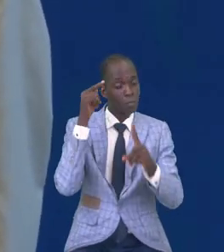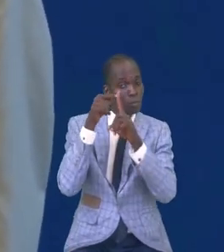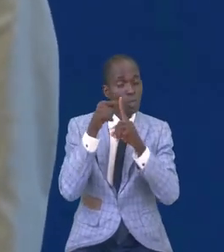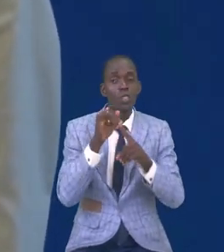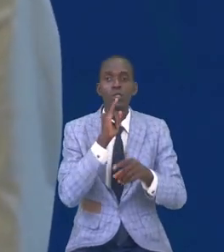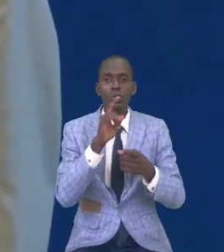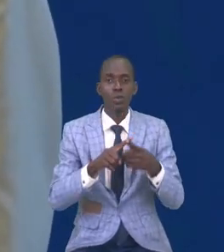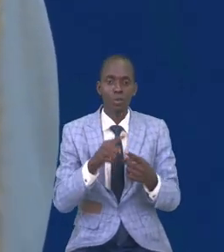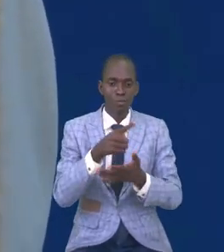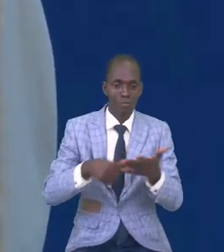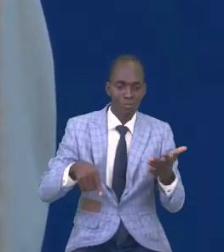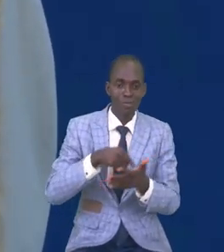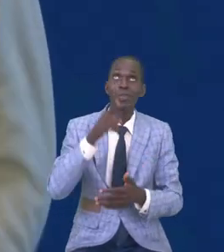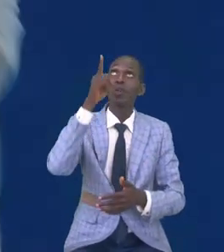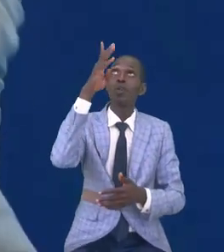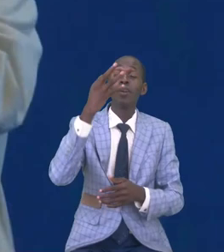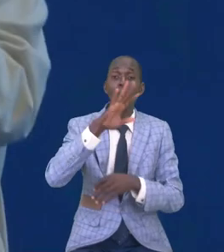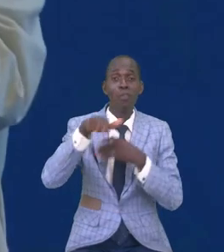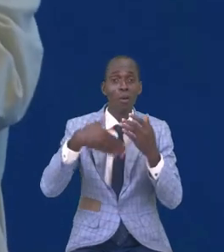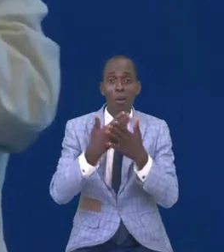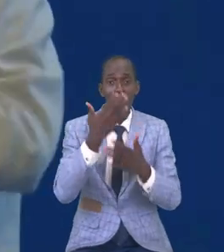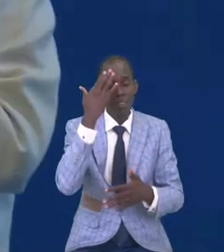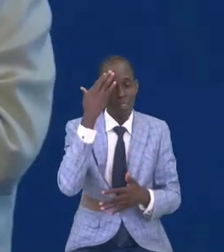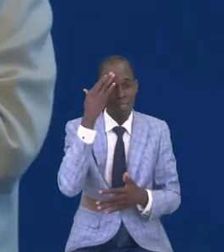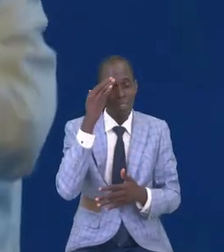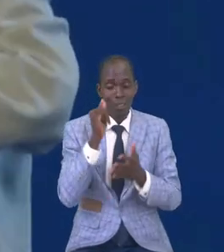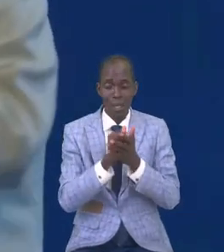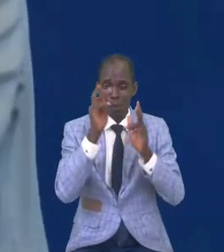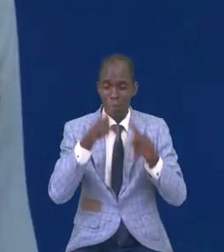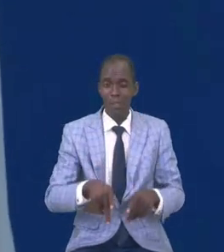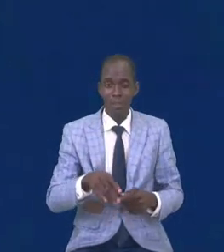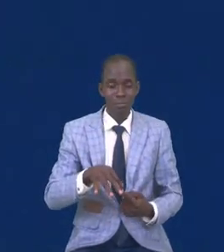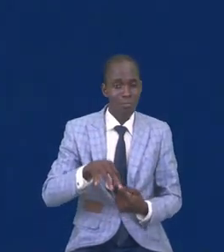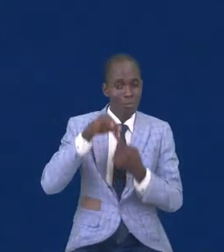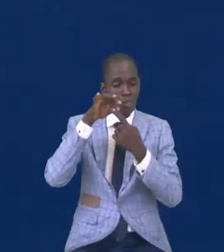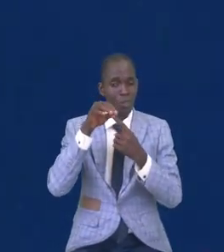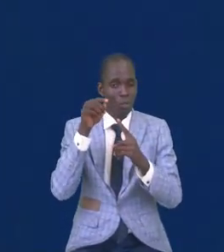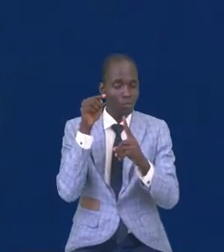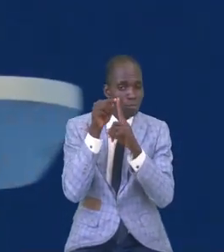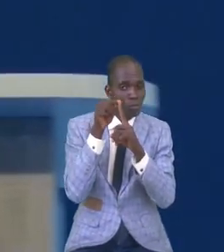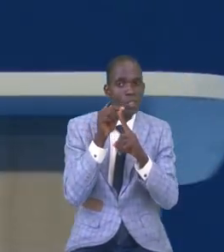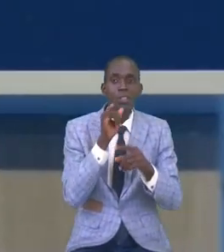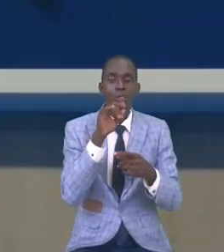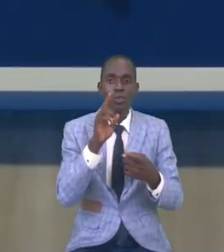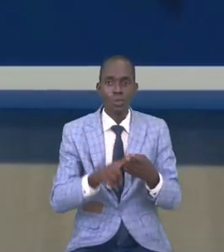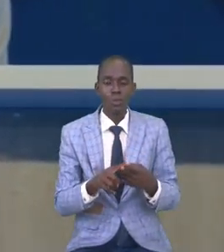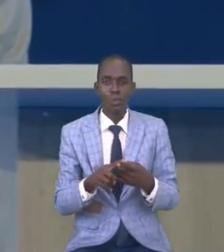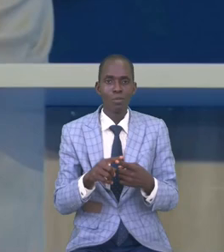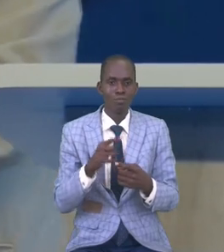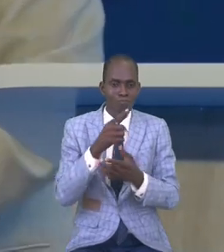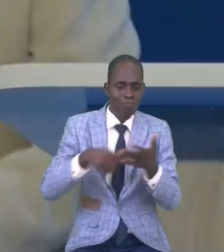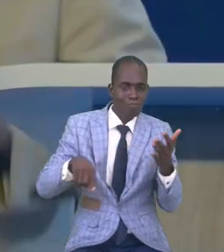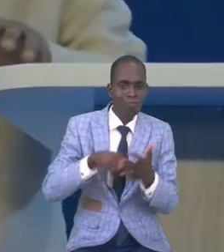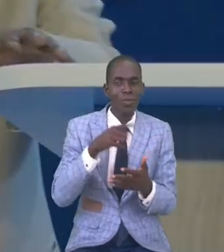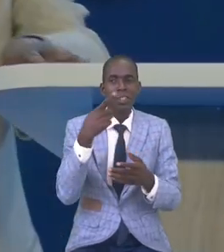God of all knowledge, his major challenge is to put right the statement